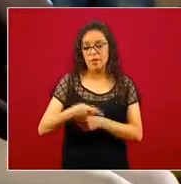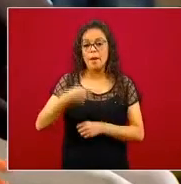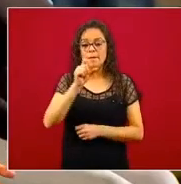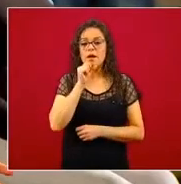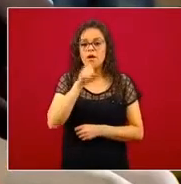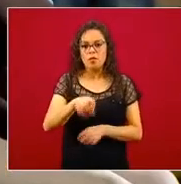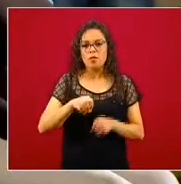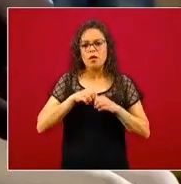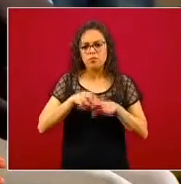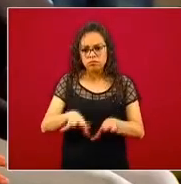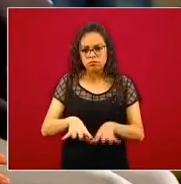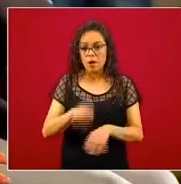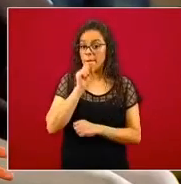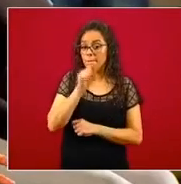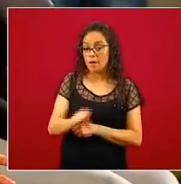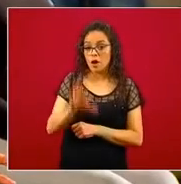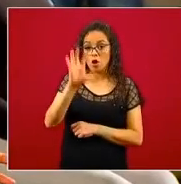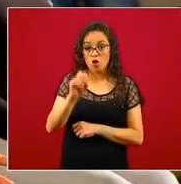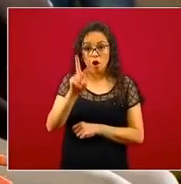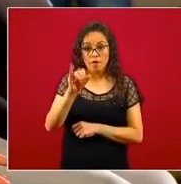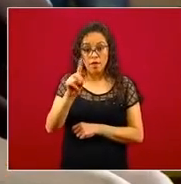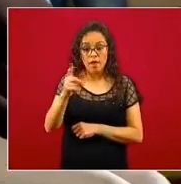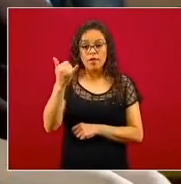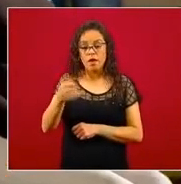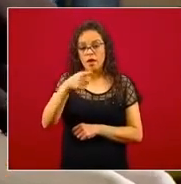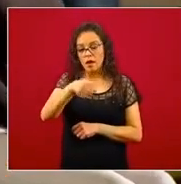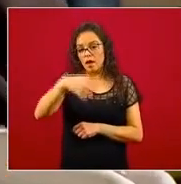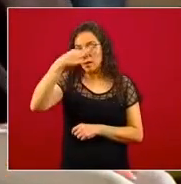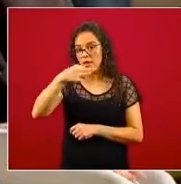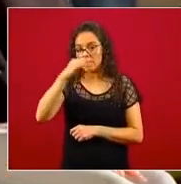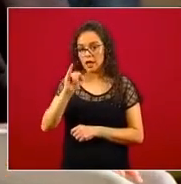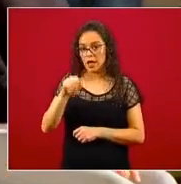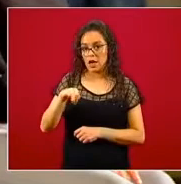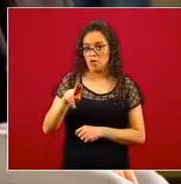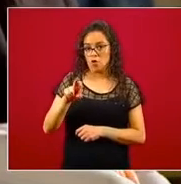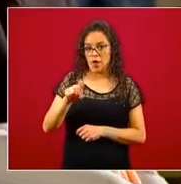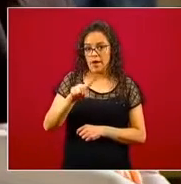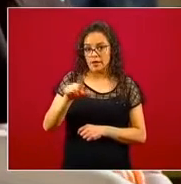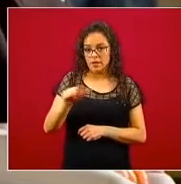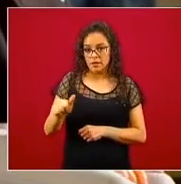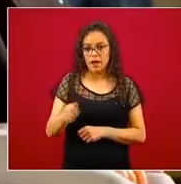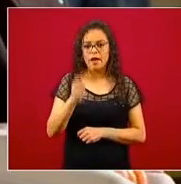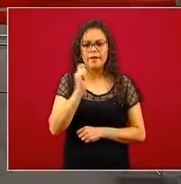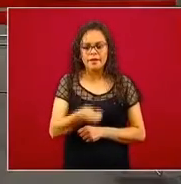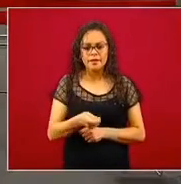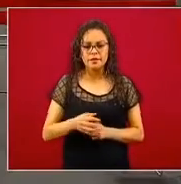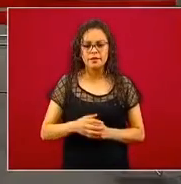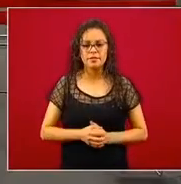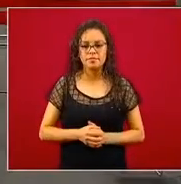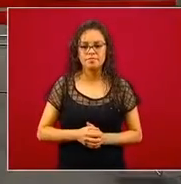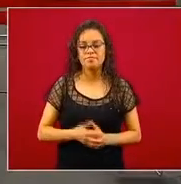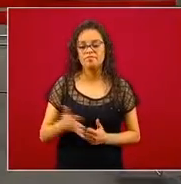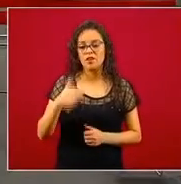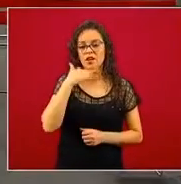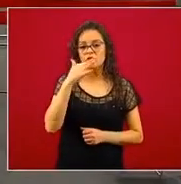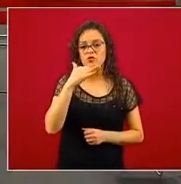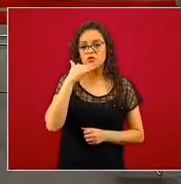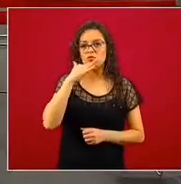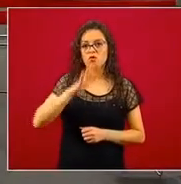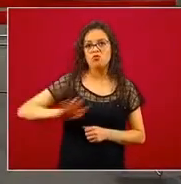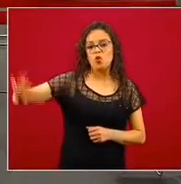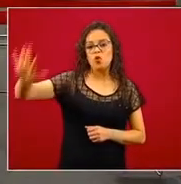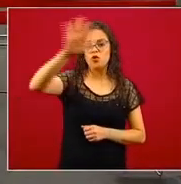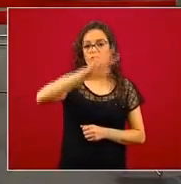that question. We still have half a minute for another question, different topic. From Verificado